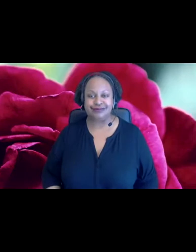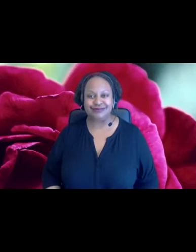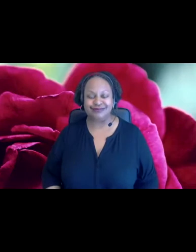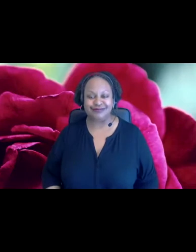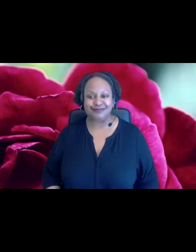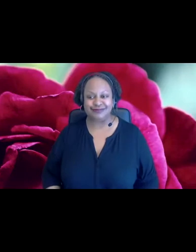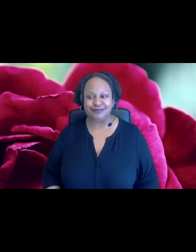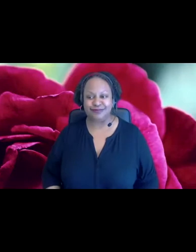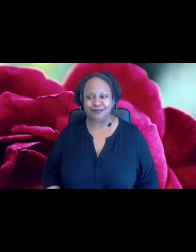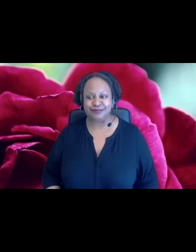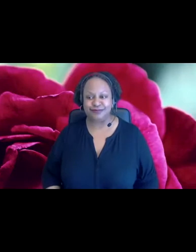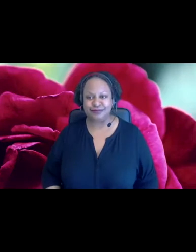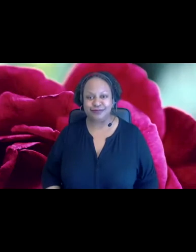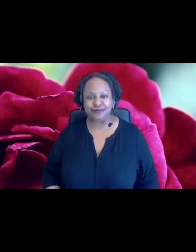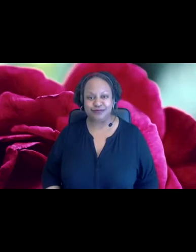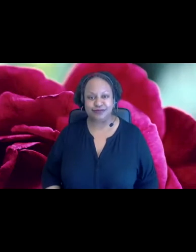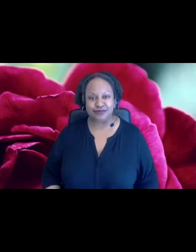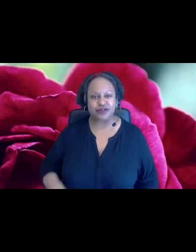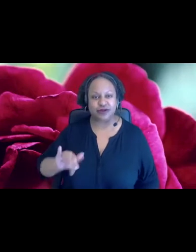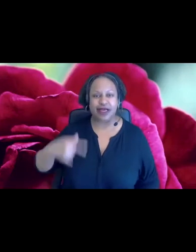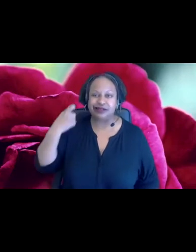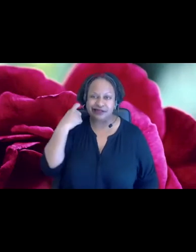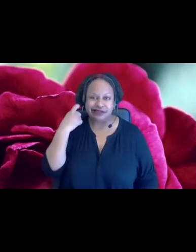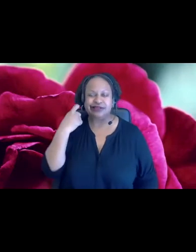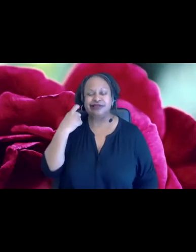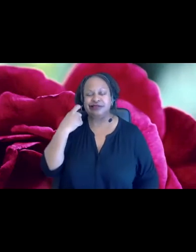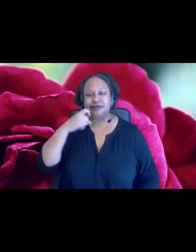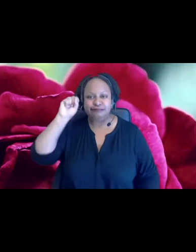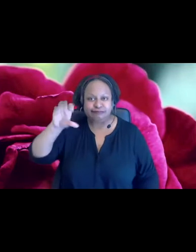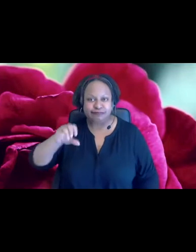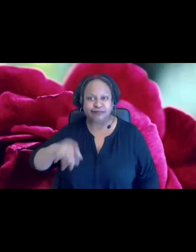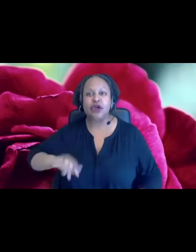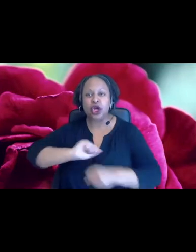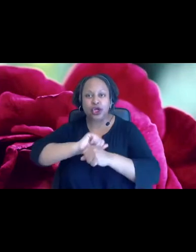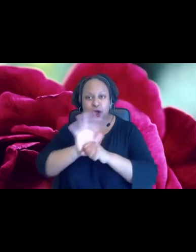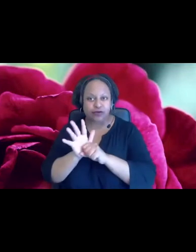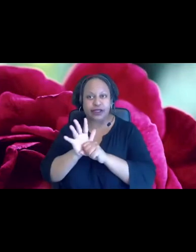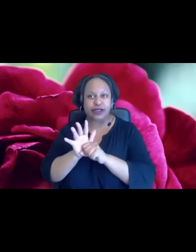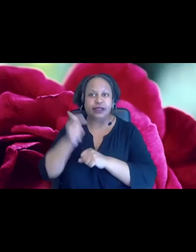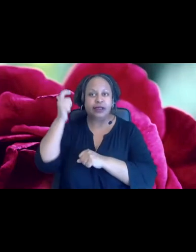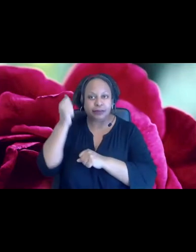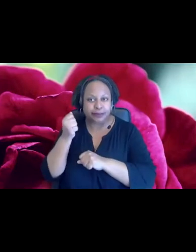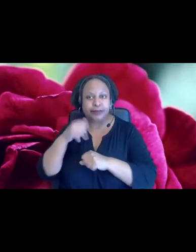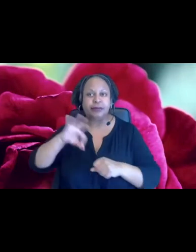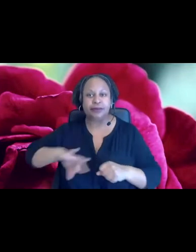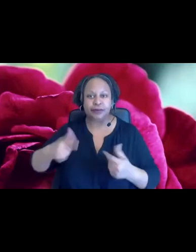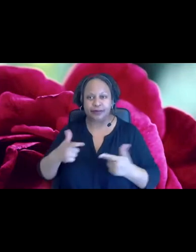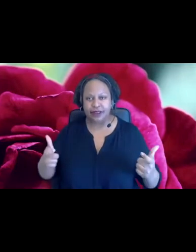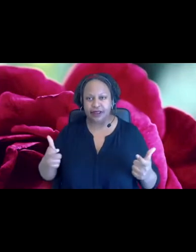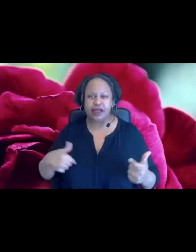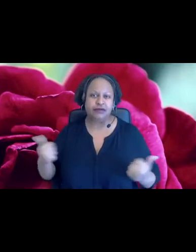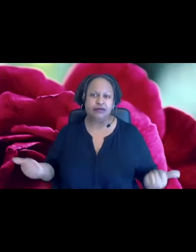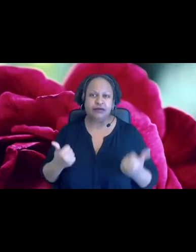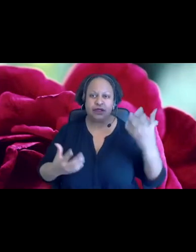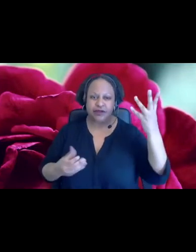So that covers the COVID related issues. Again, there's a lot to cover here. I'm just